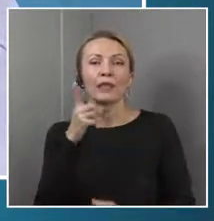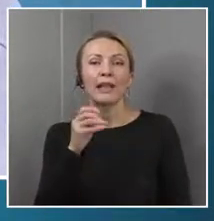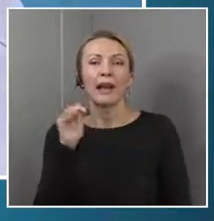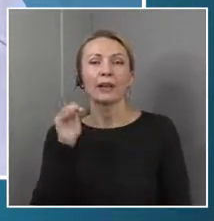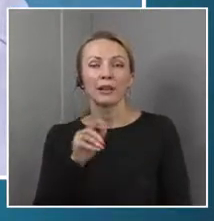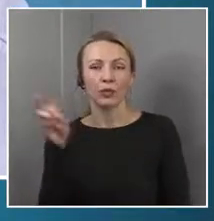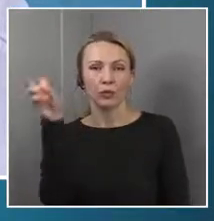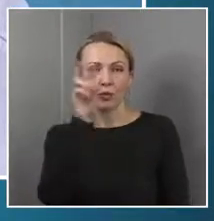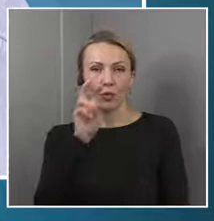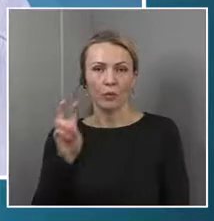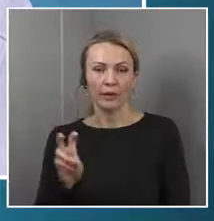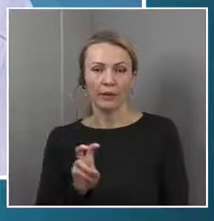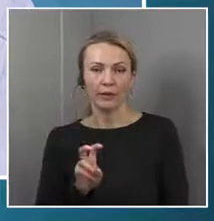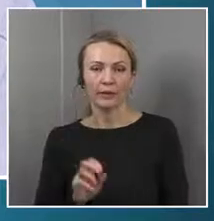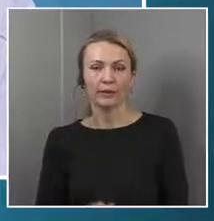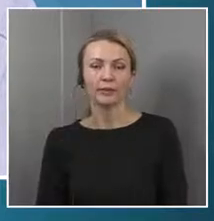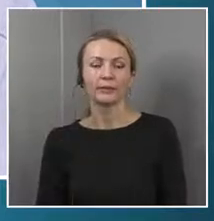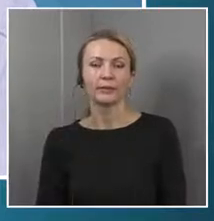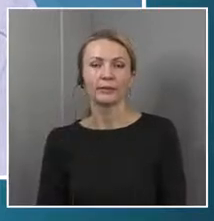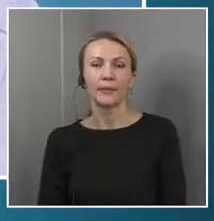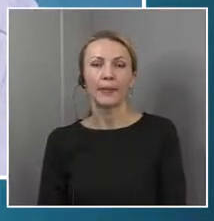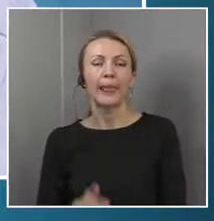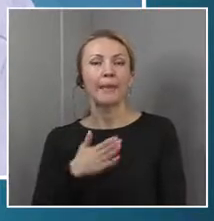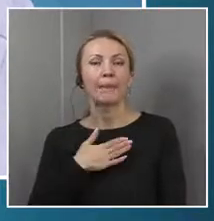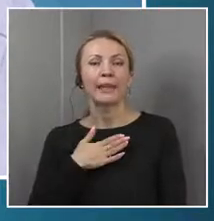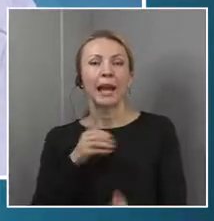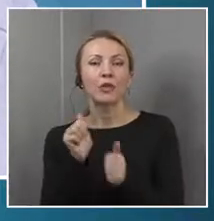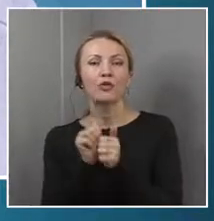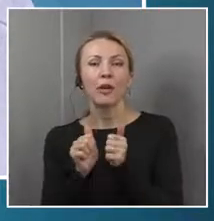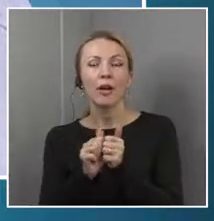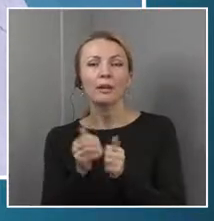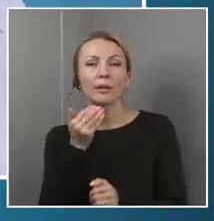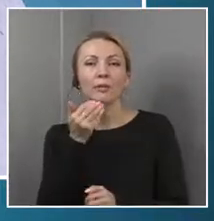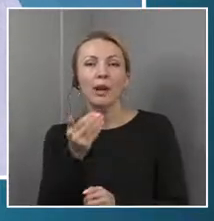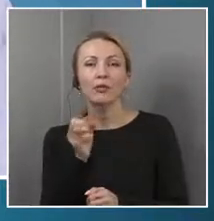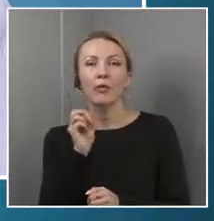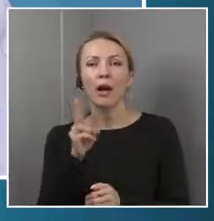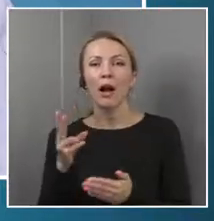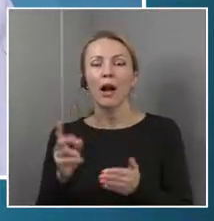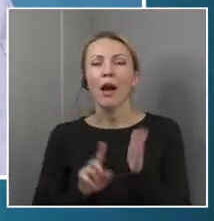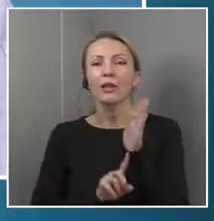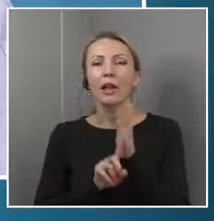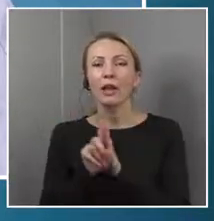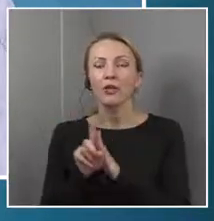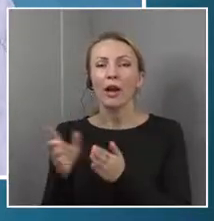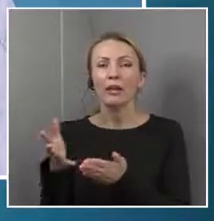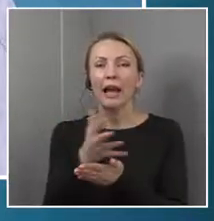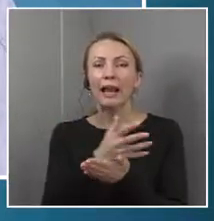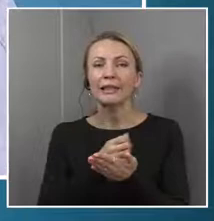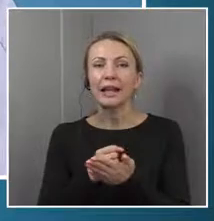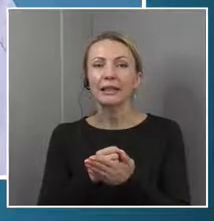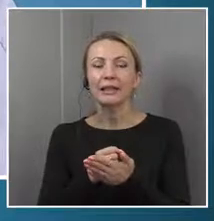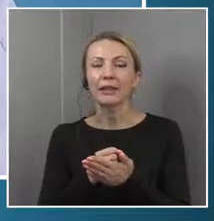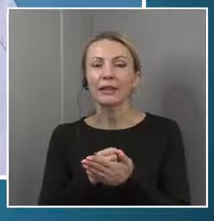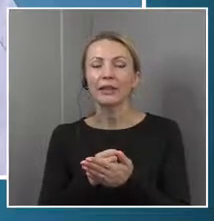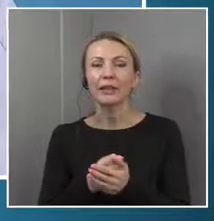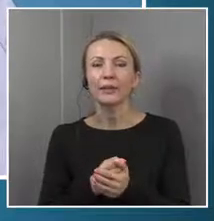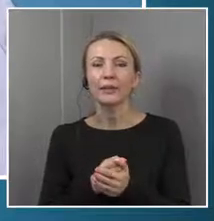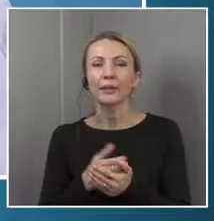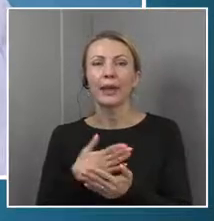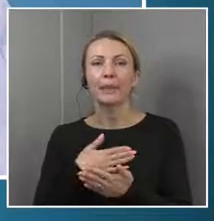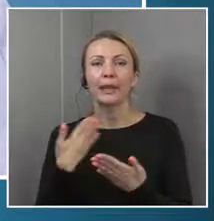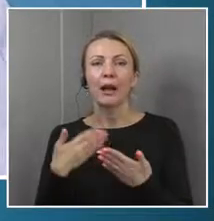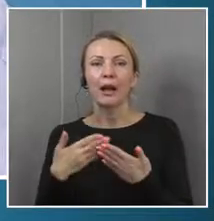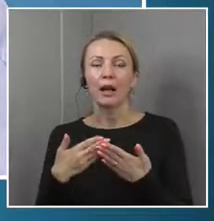was often asked how to start collecting, and I think it has nothing to do whether